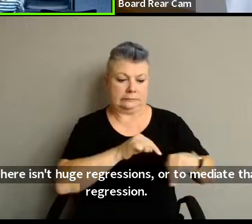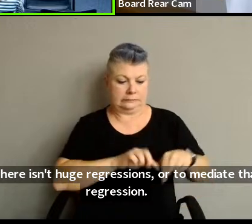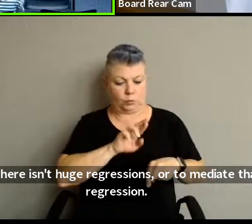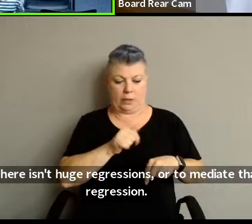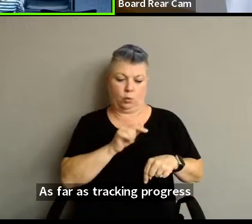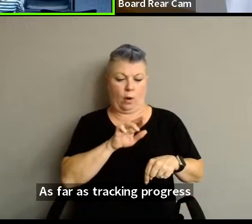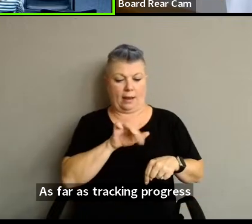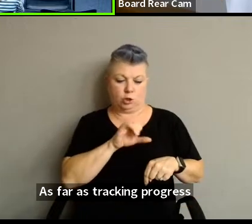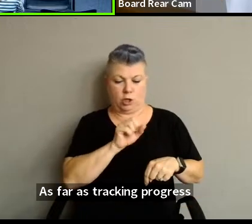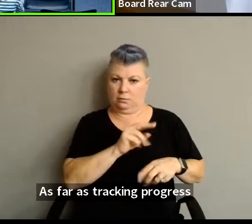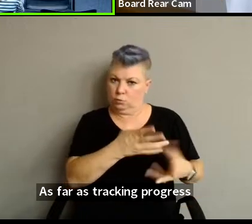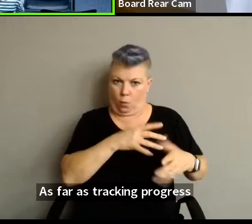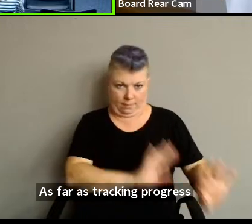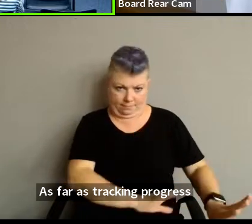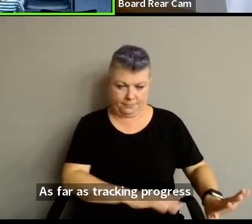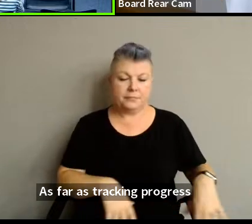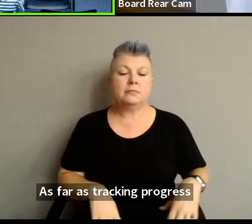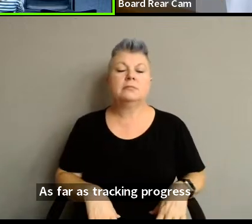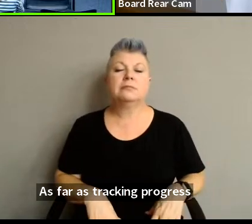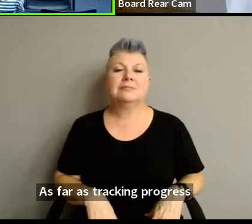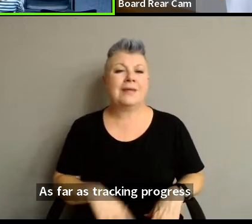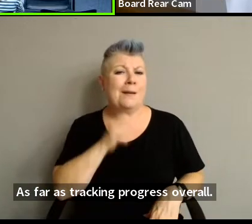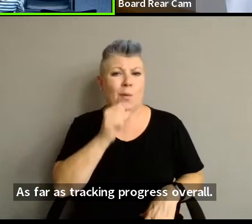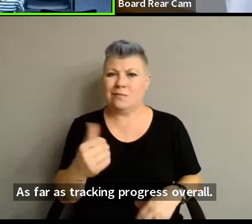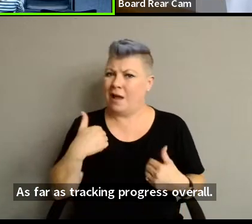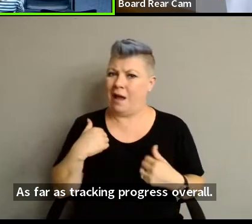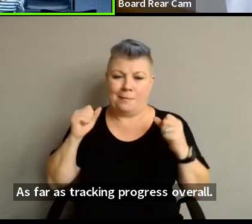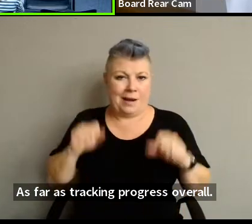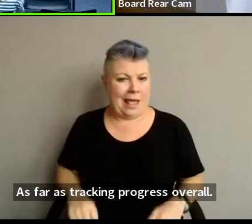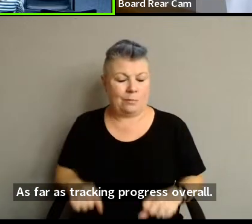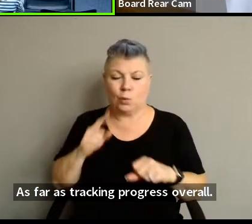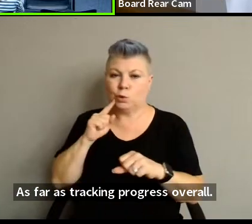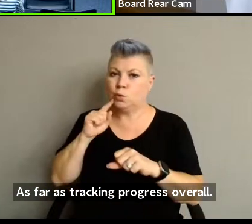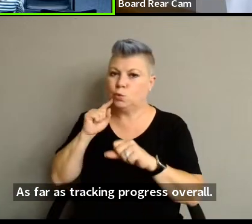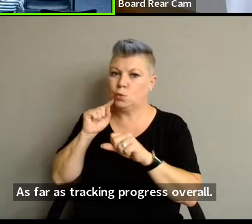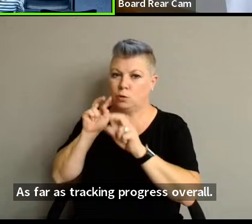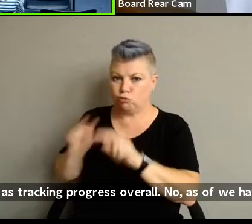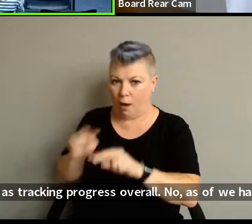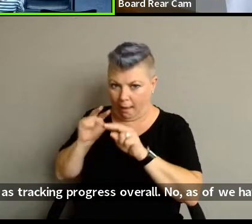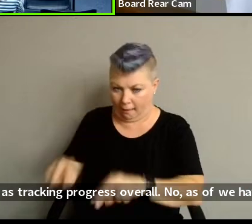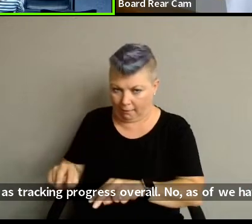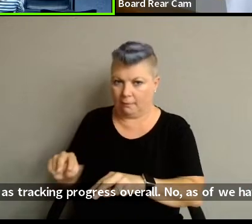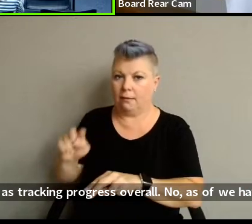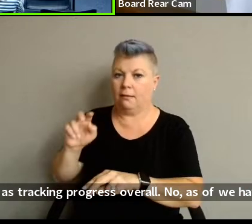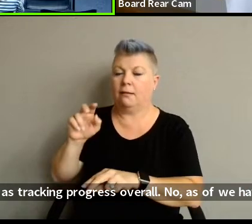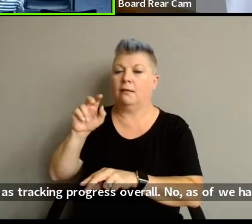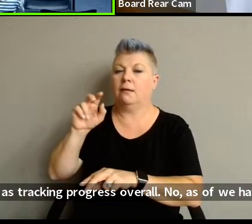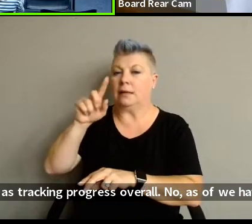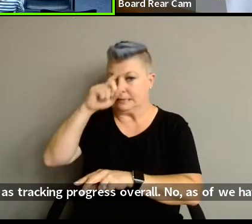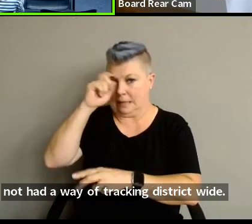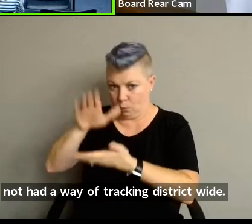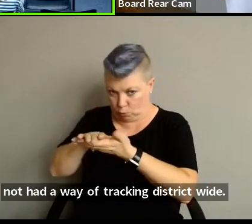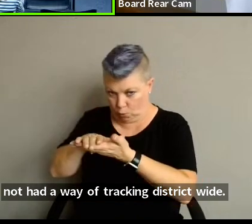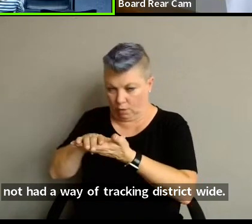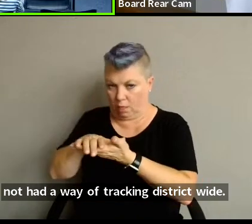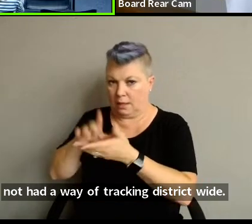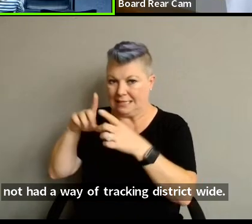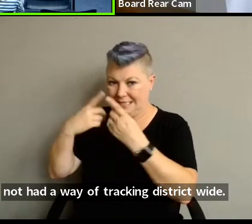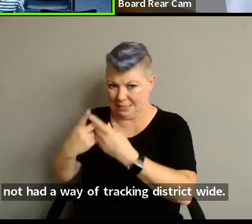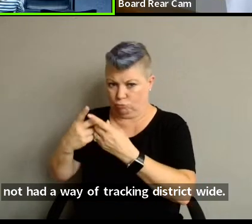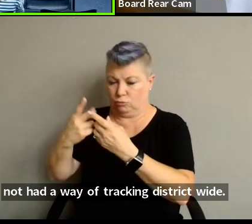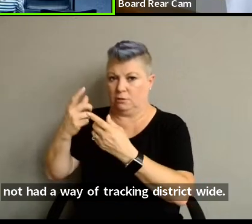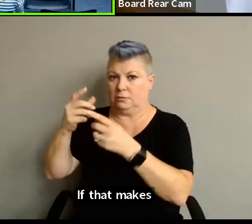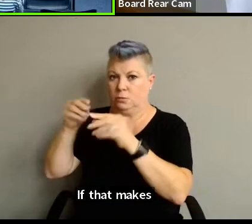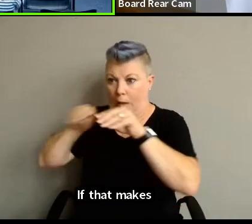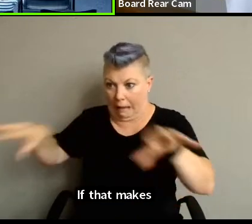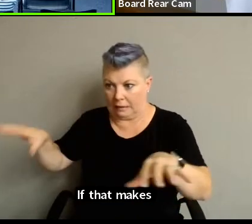no, we have not had a way of tracking district-wide, Okay, if that makes sense. it does. So we do That's- it on an individualized